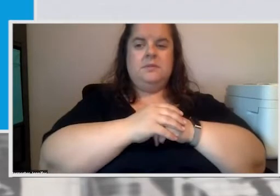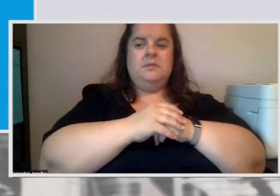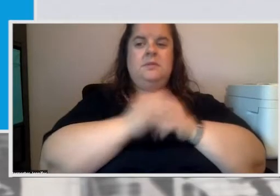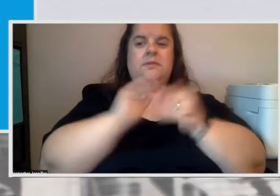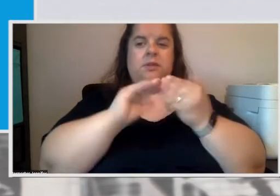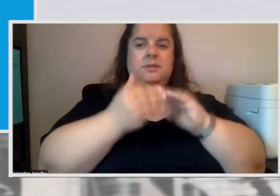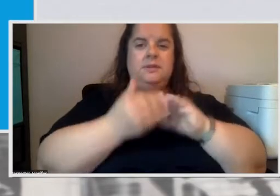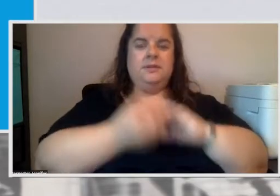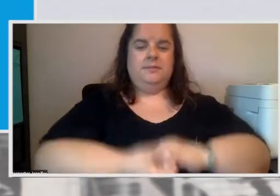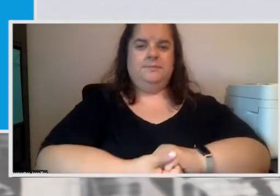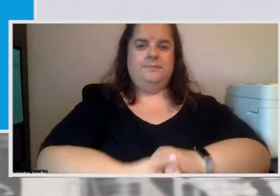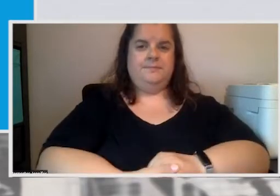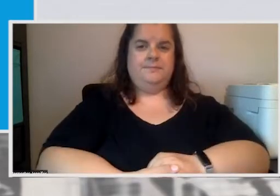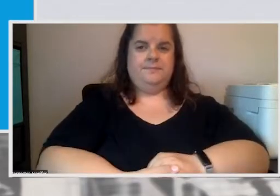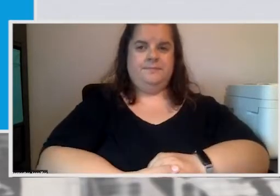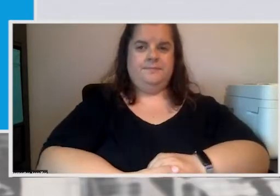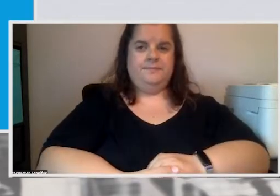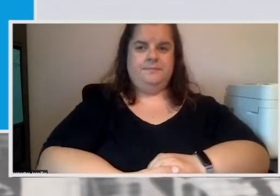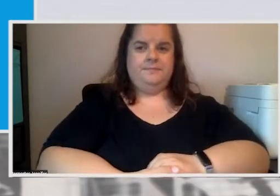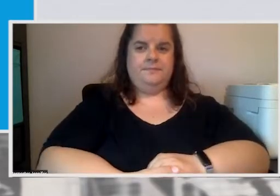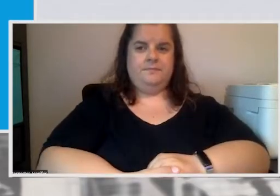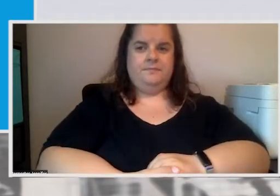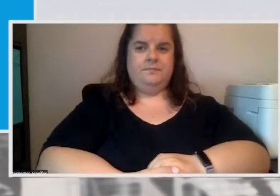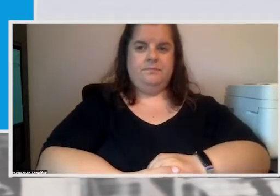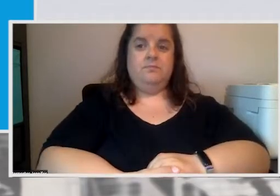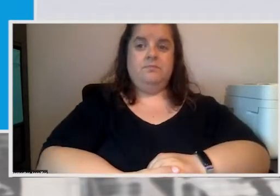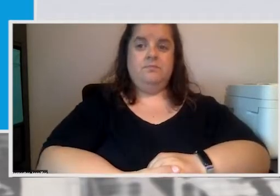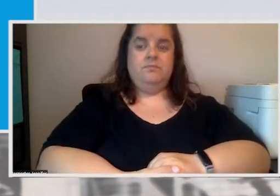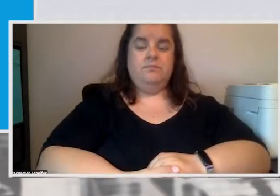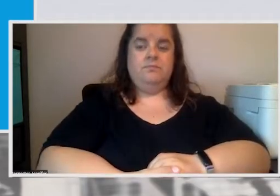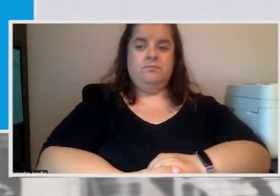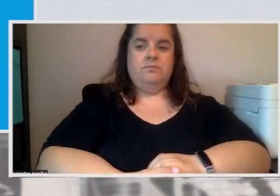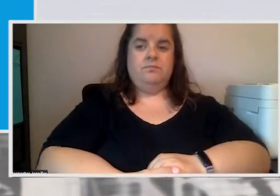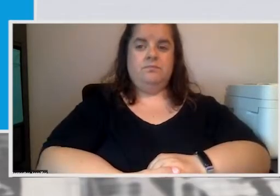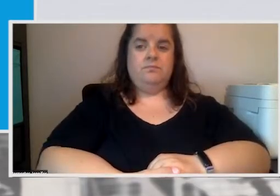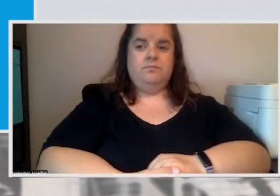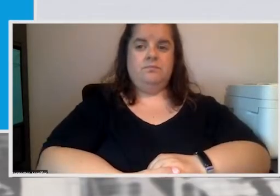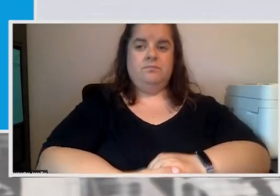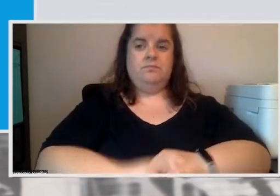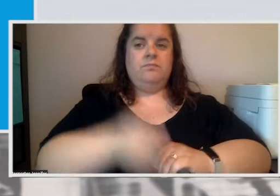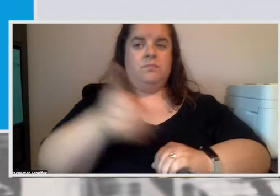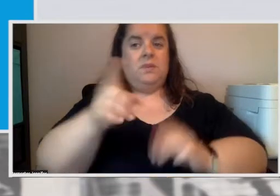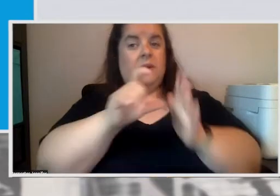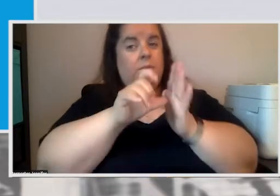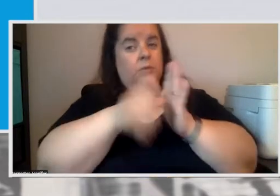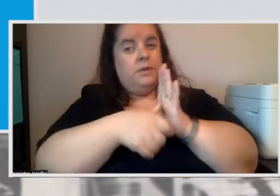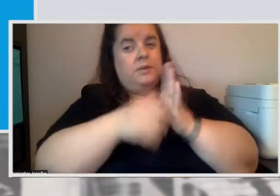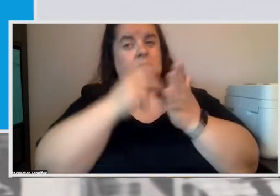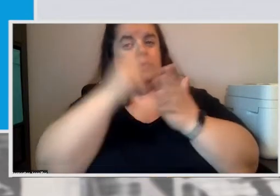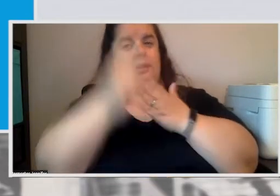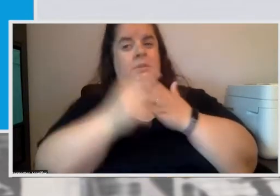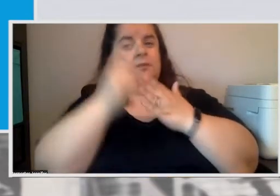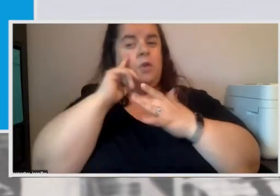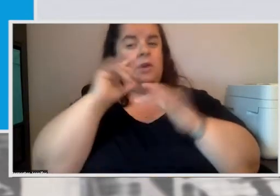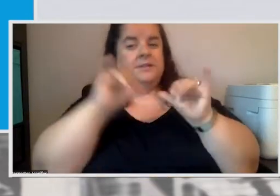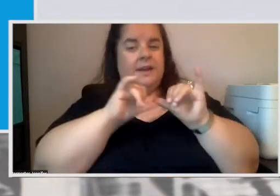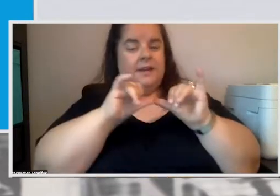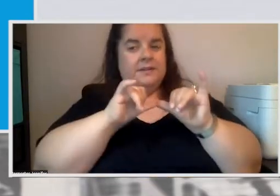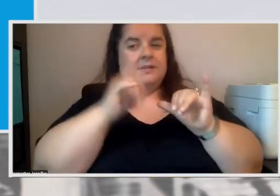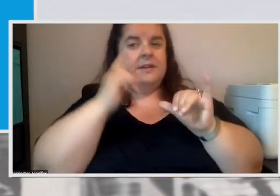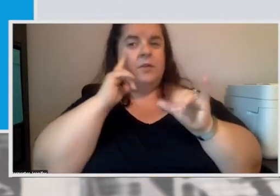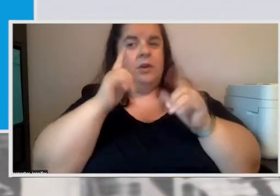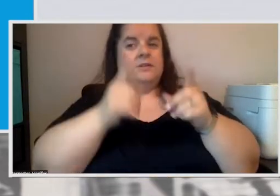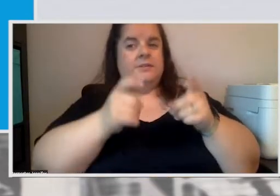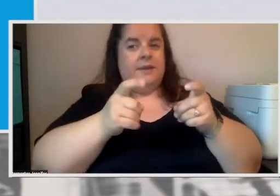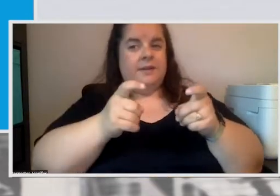city. So I want to point Yeah, out. that was an unprecedented program in terms of size and speed, and a